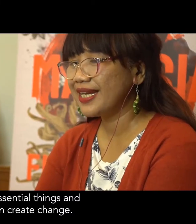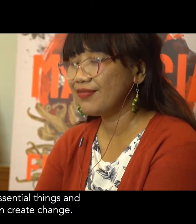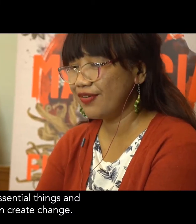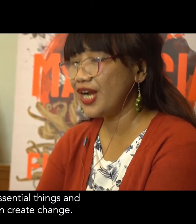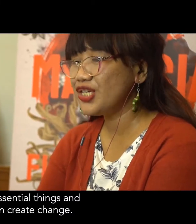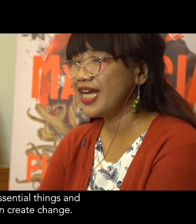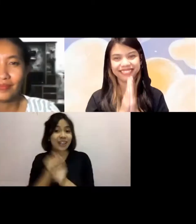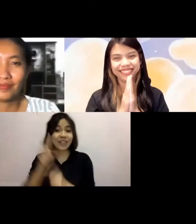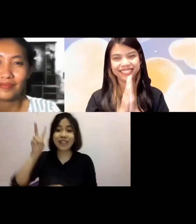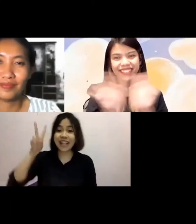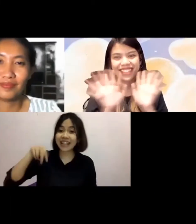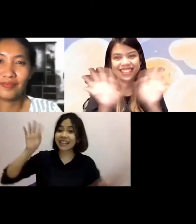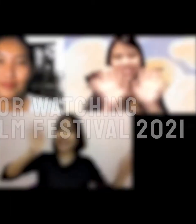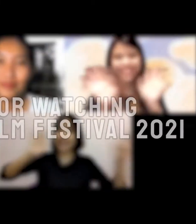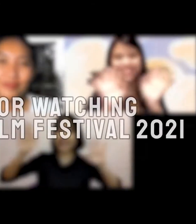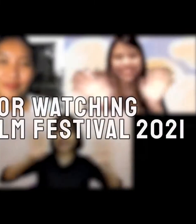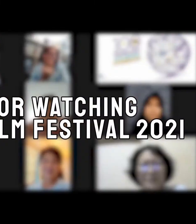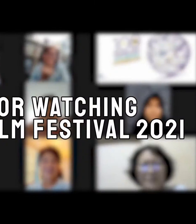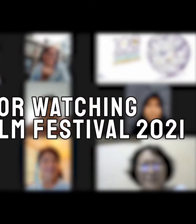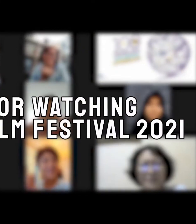menciptakan perubahan.